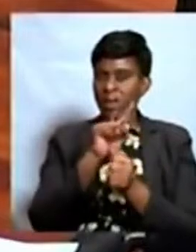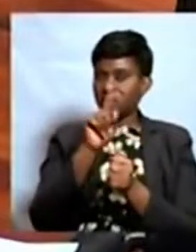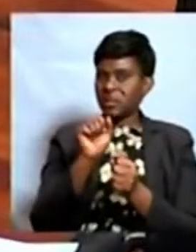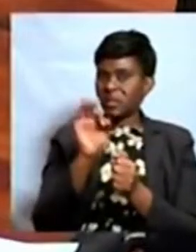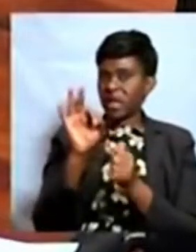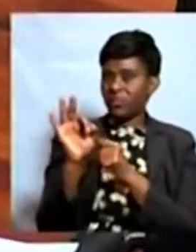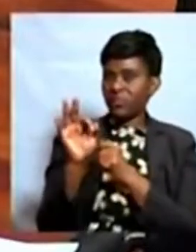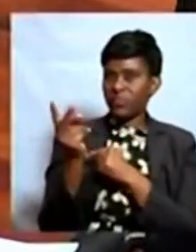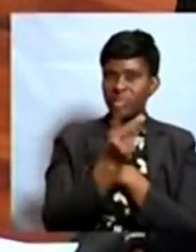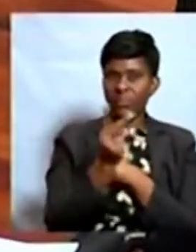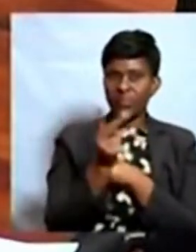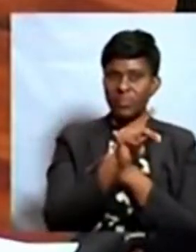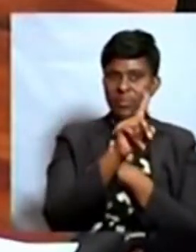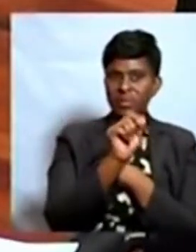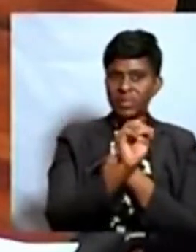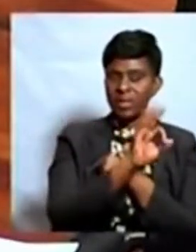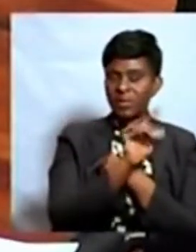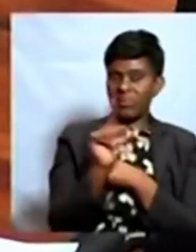Force.